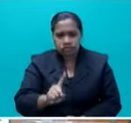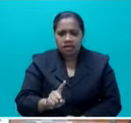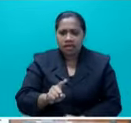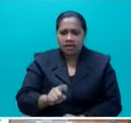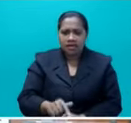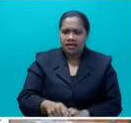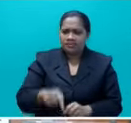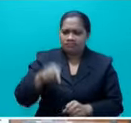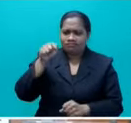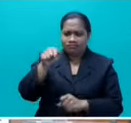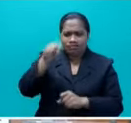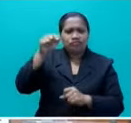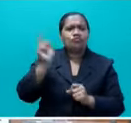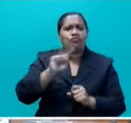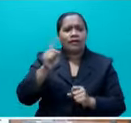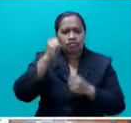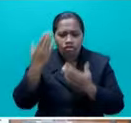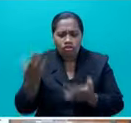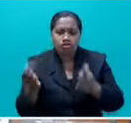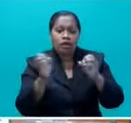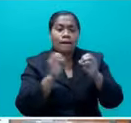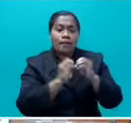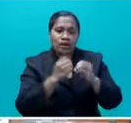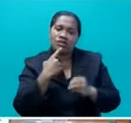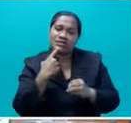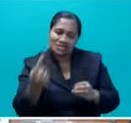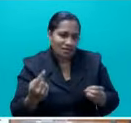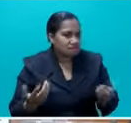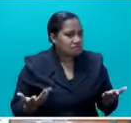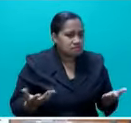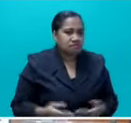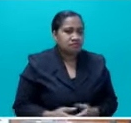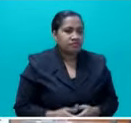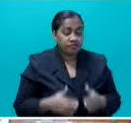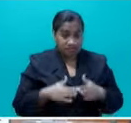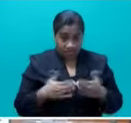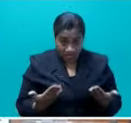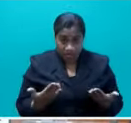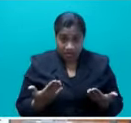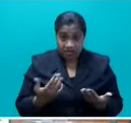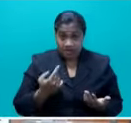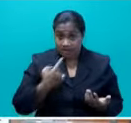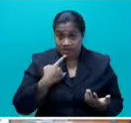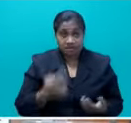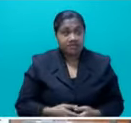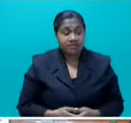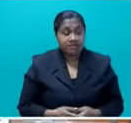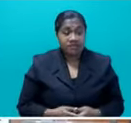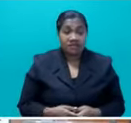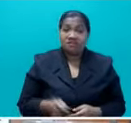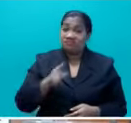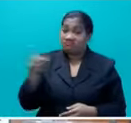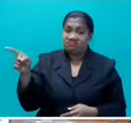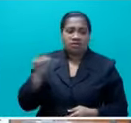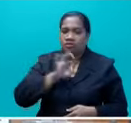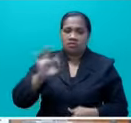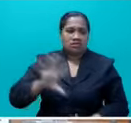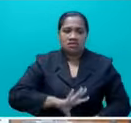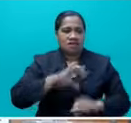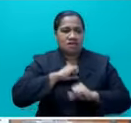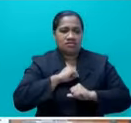done, has said. I can bet you, now that I'm saying they may do it, they won't have the courage to do so.